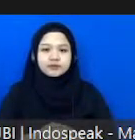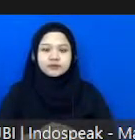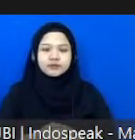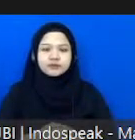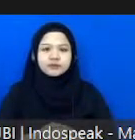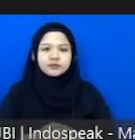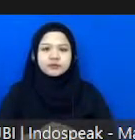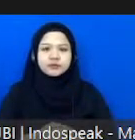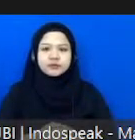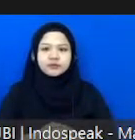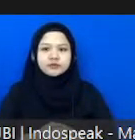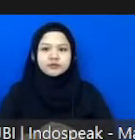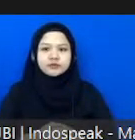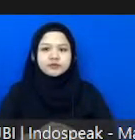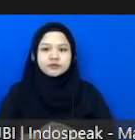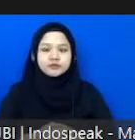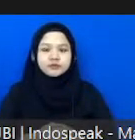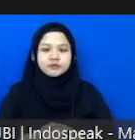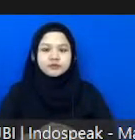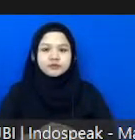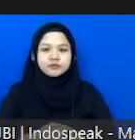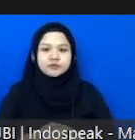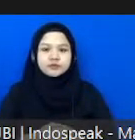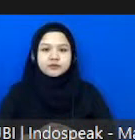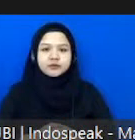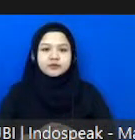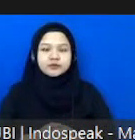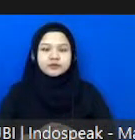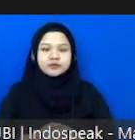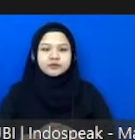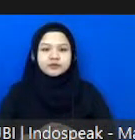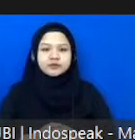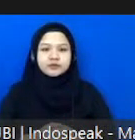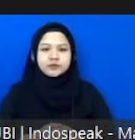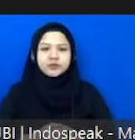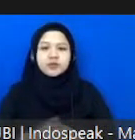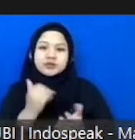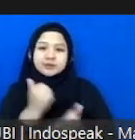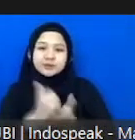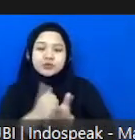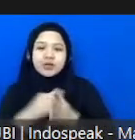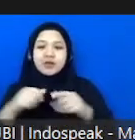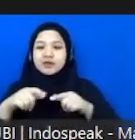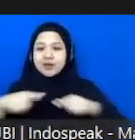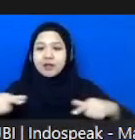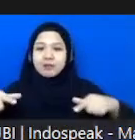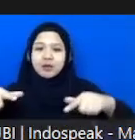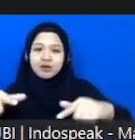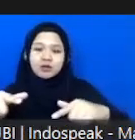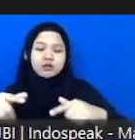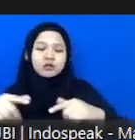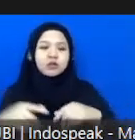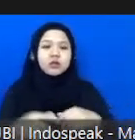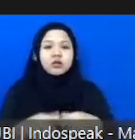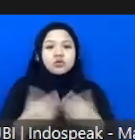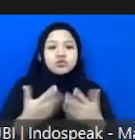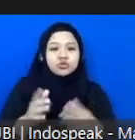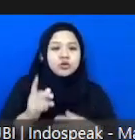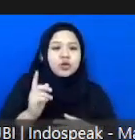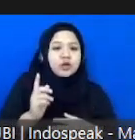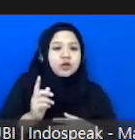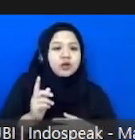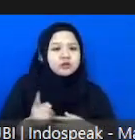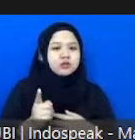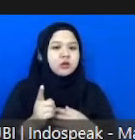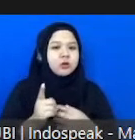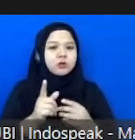Yeah. So in the field, Wolbachia infected mosquitoes are released for a period of